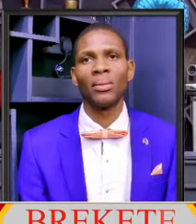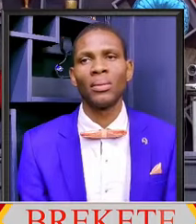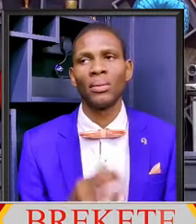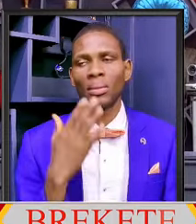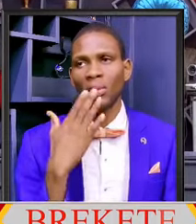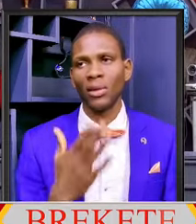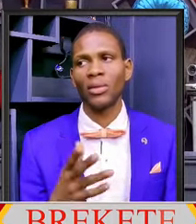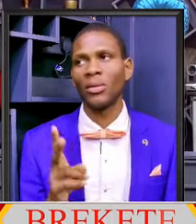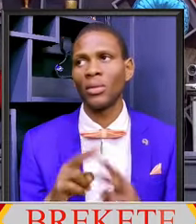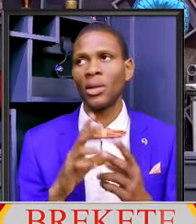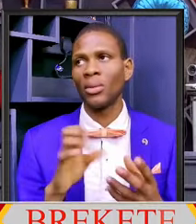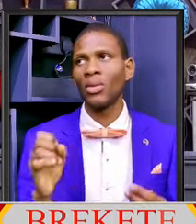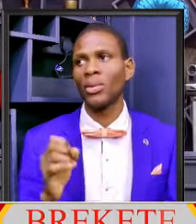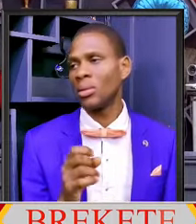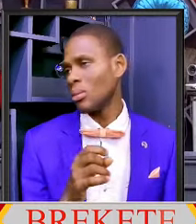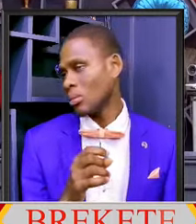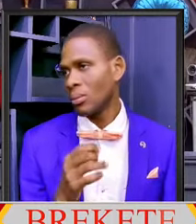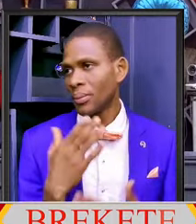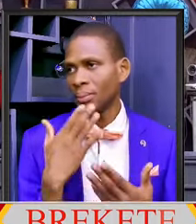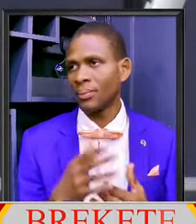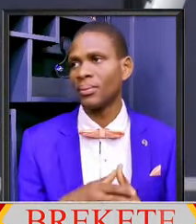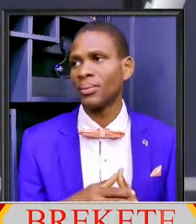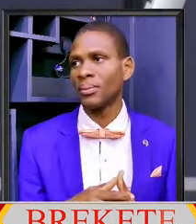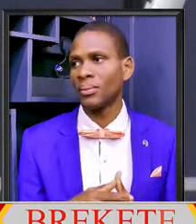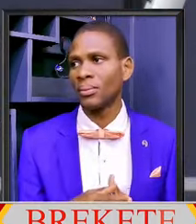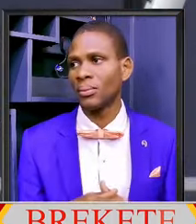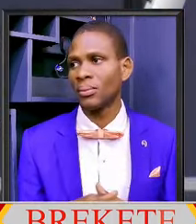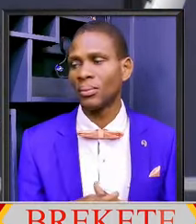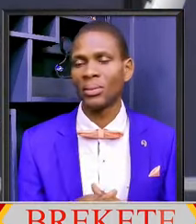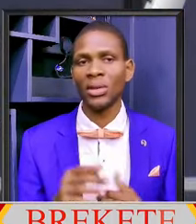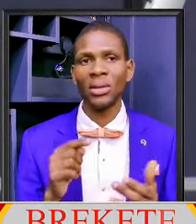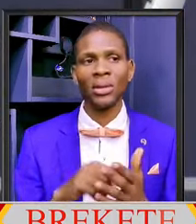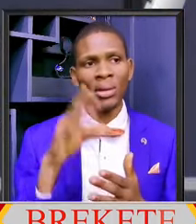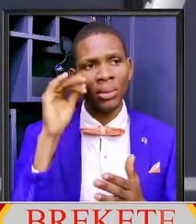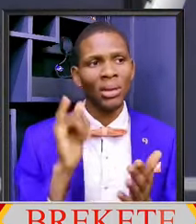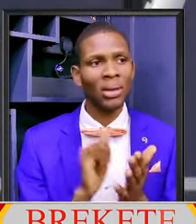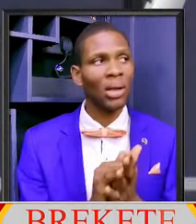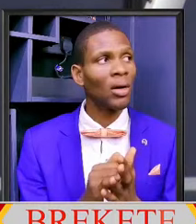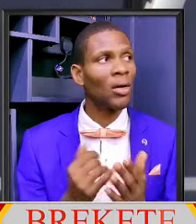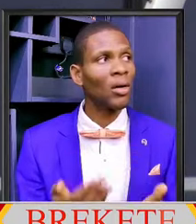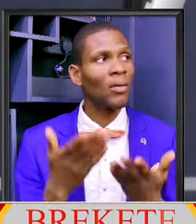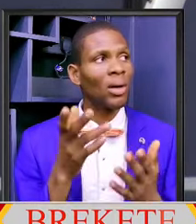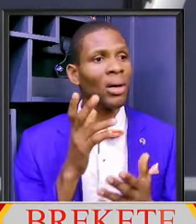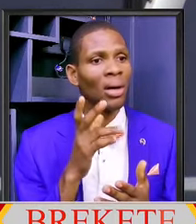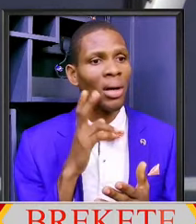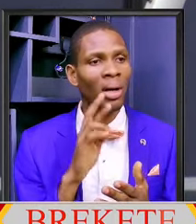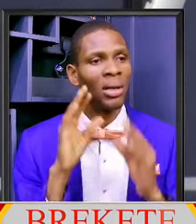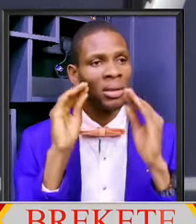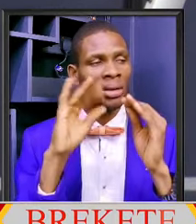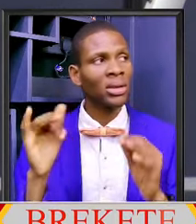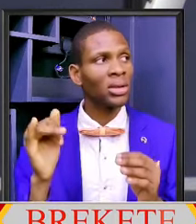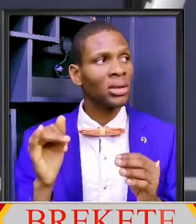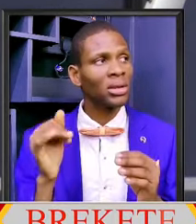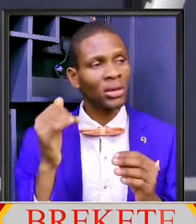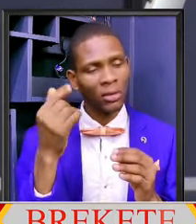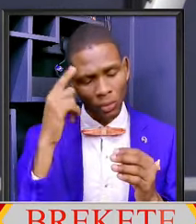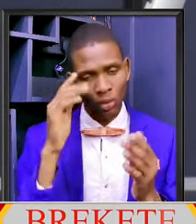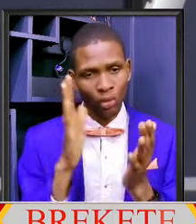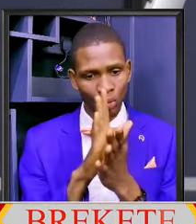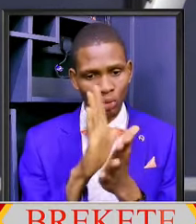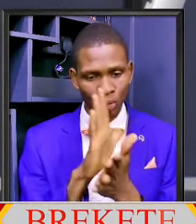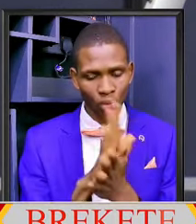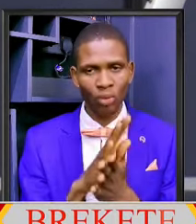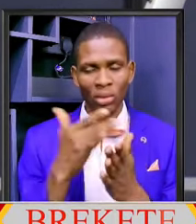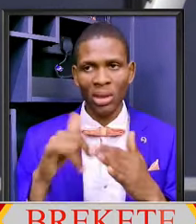89 01. Thank you very thank much. Thank you so much, Madam yes. President. This man will offer her teaching for in school. Make we appreciate